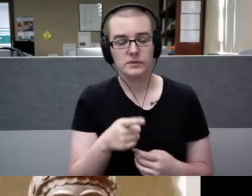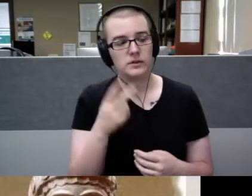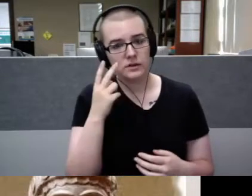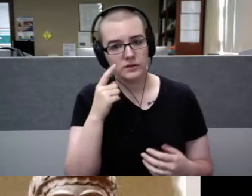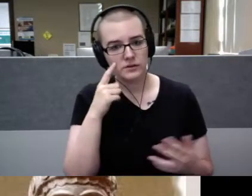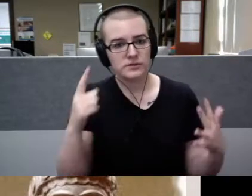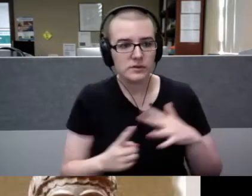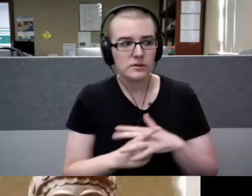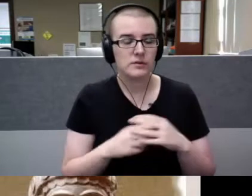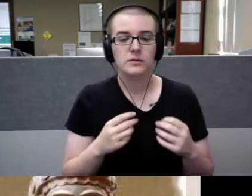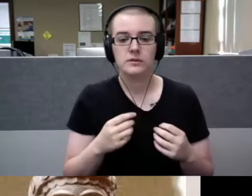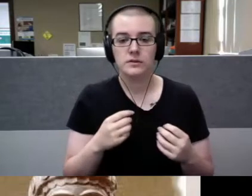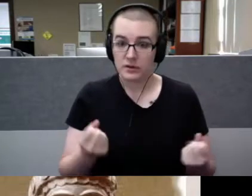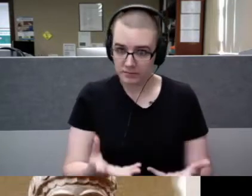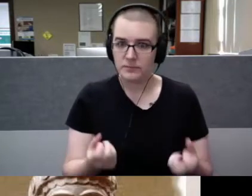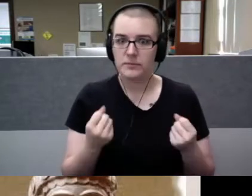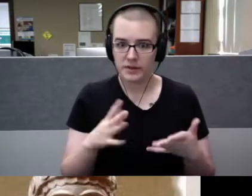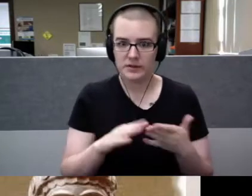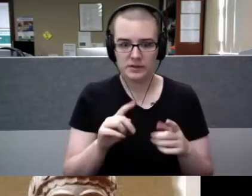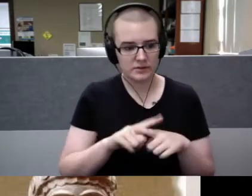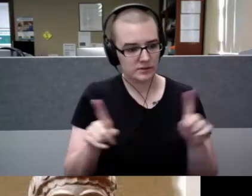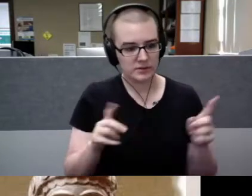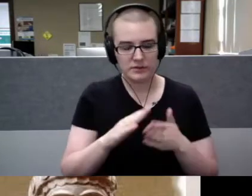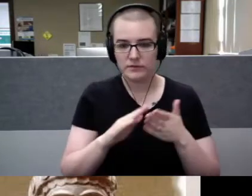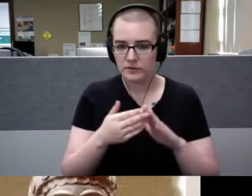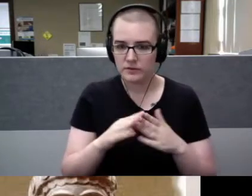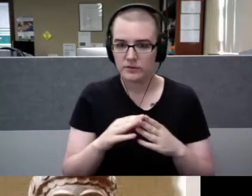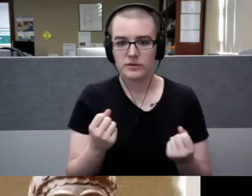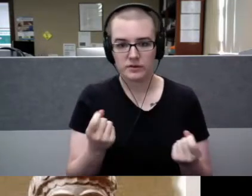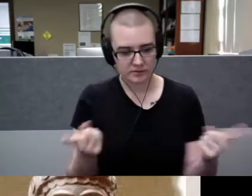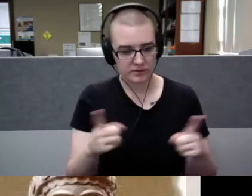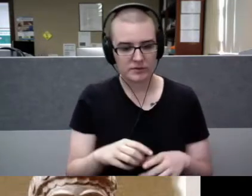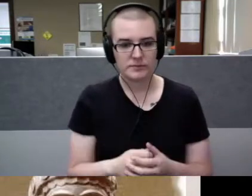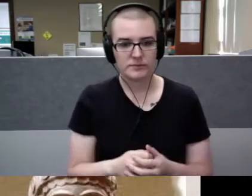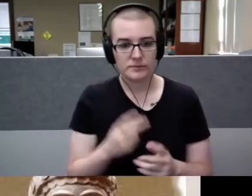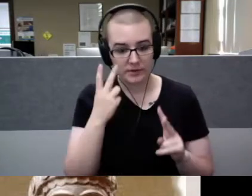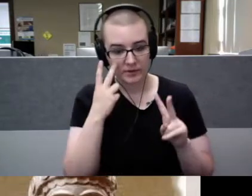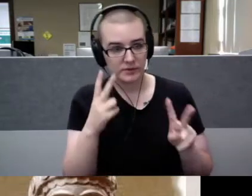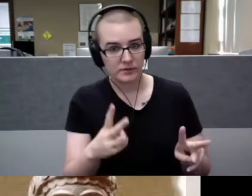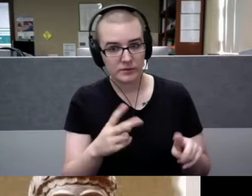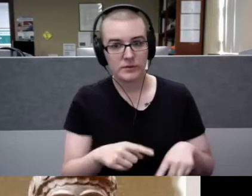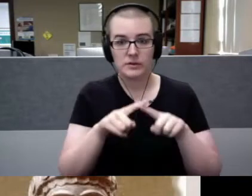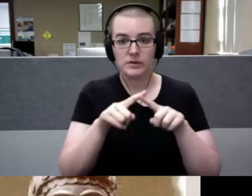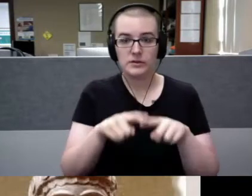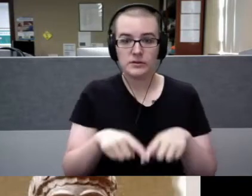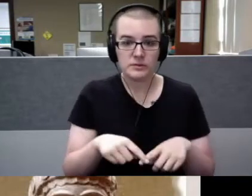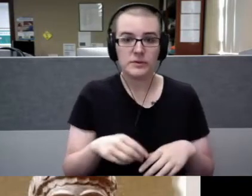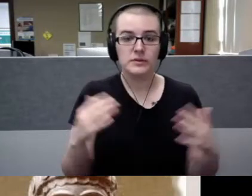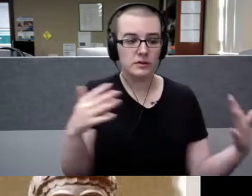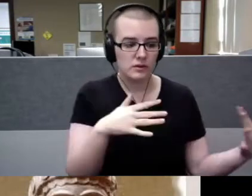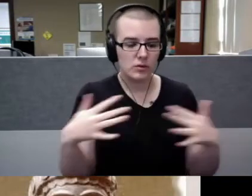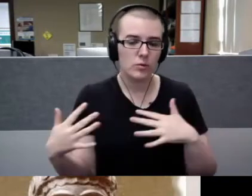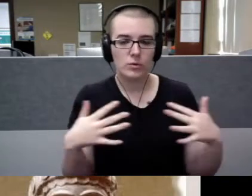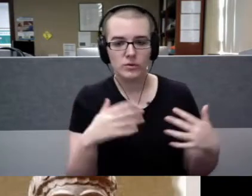different civilizations that take power, is that their civilization is based on war. The reason why is they are nomadic. They are